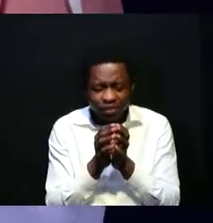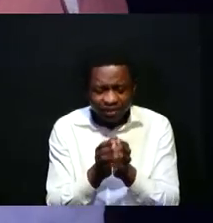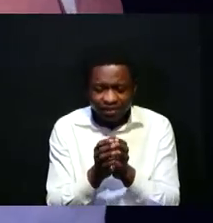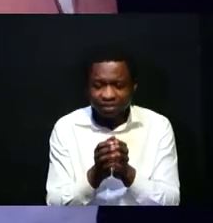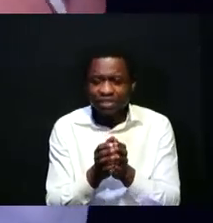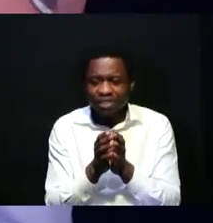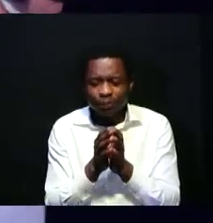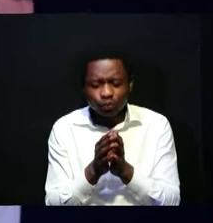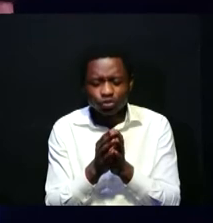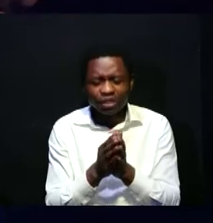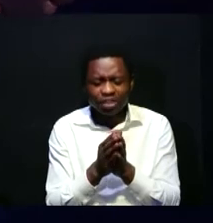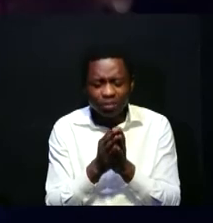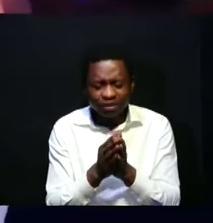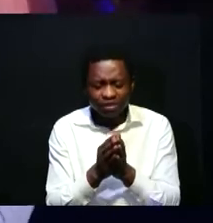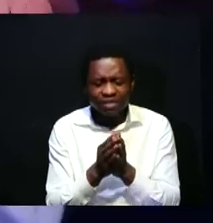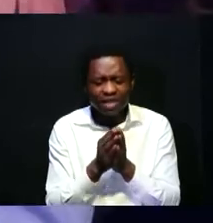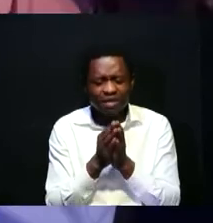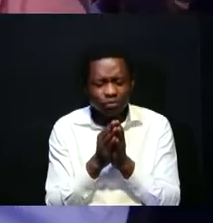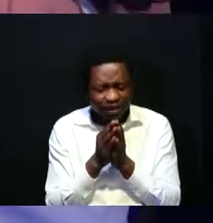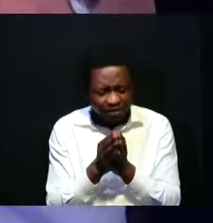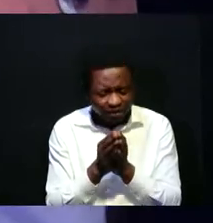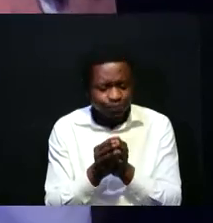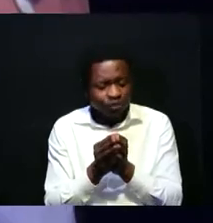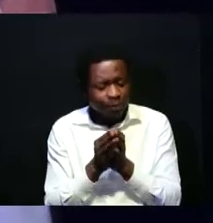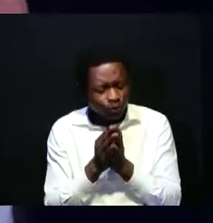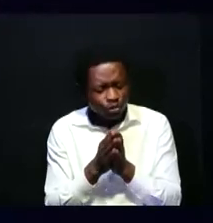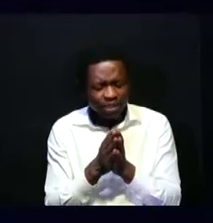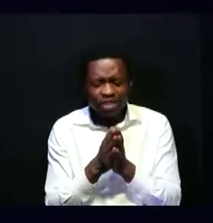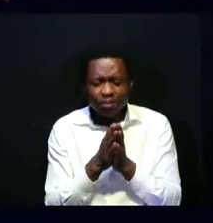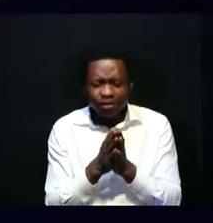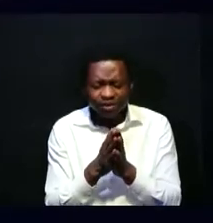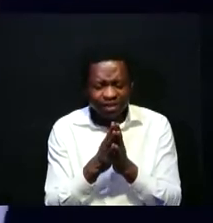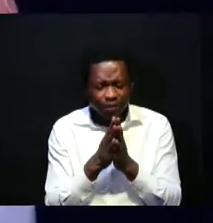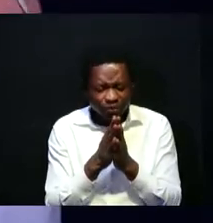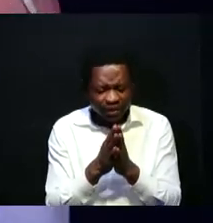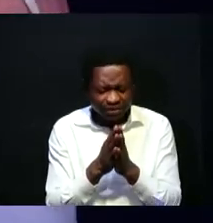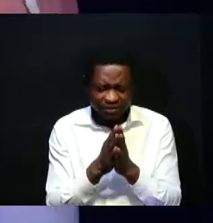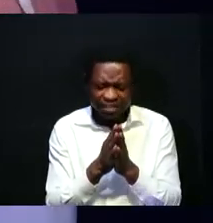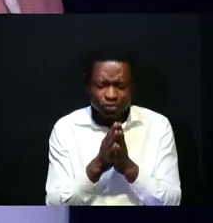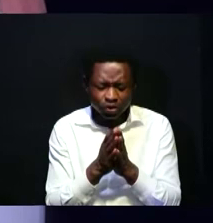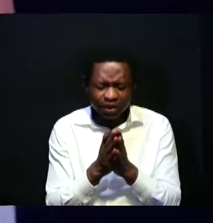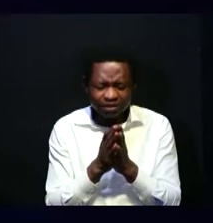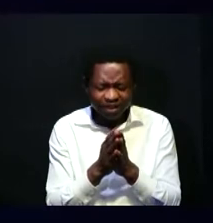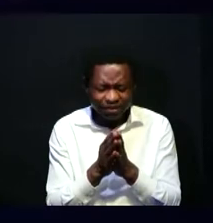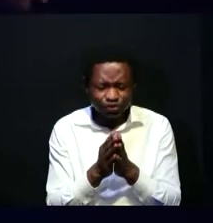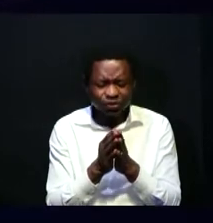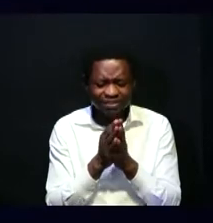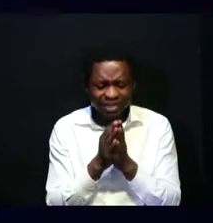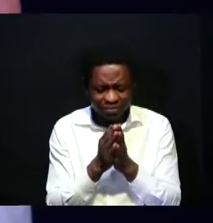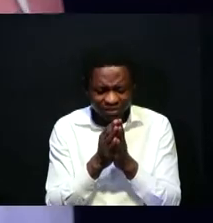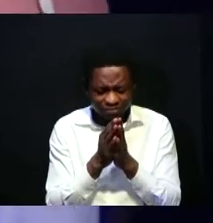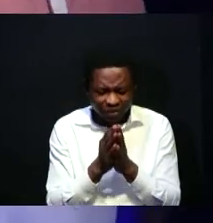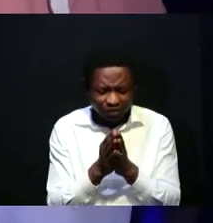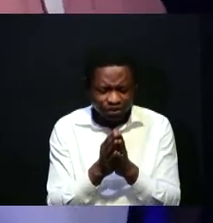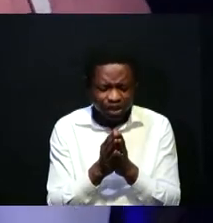Lord, spread the fragrance of Christ around our neighborhood, around our community, around our world, O